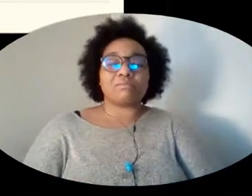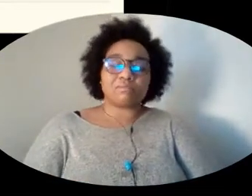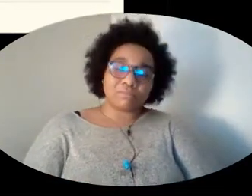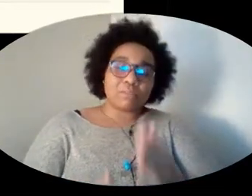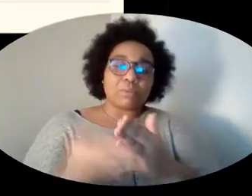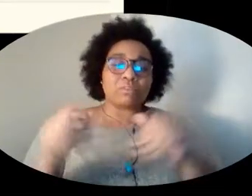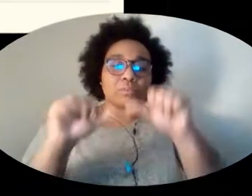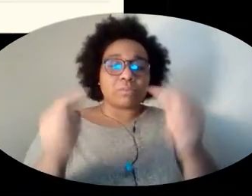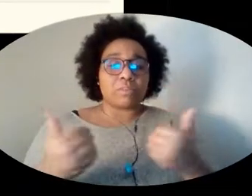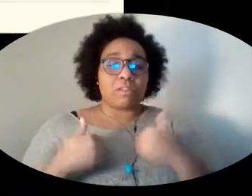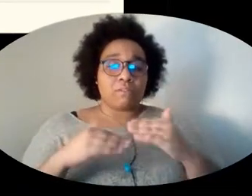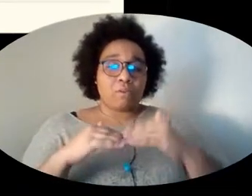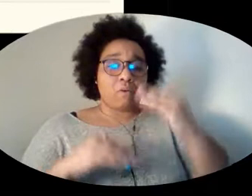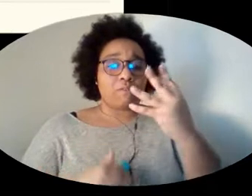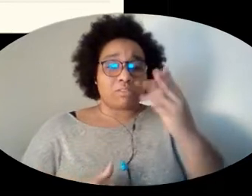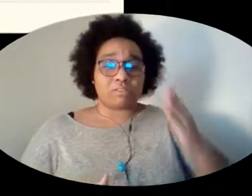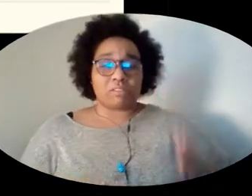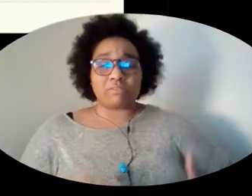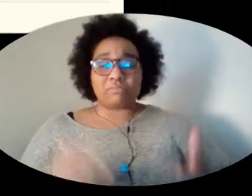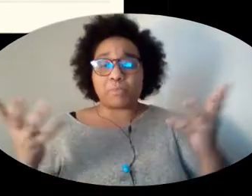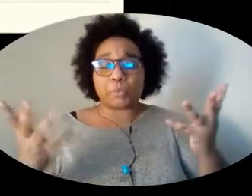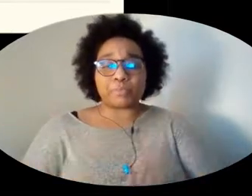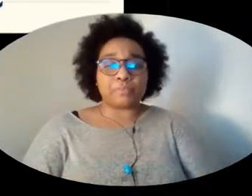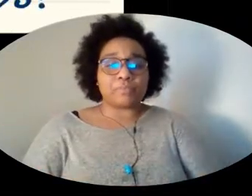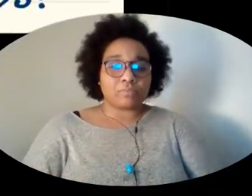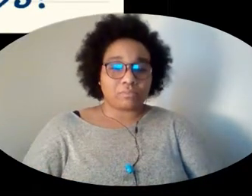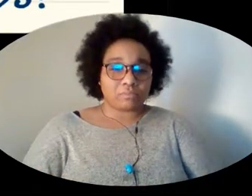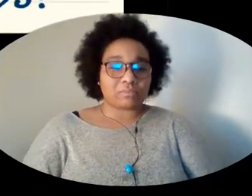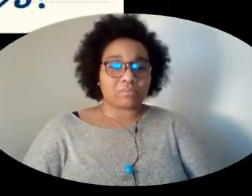what are some shapes that have more than four sides